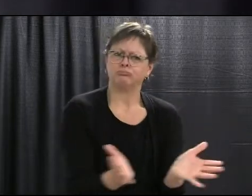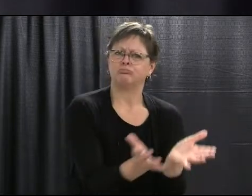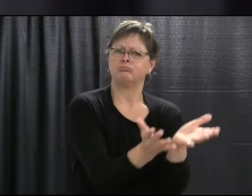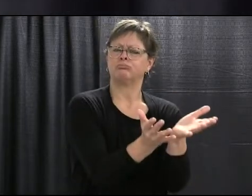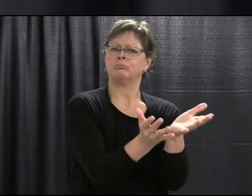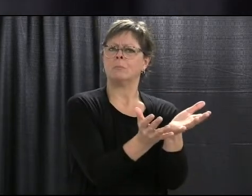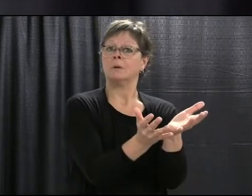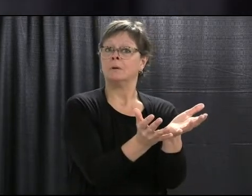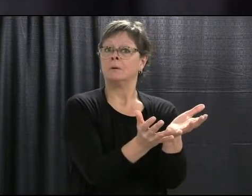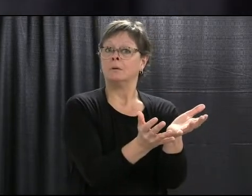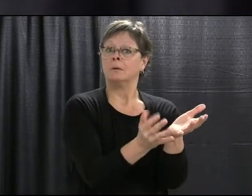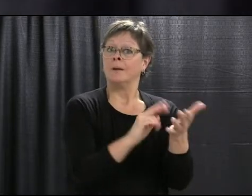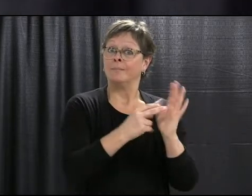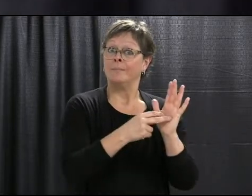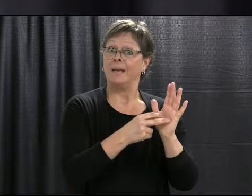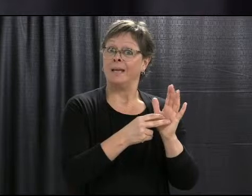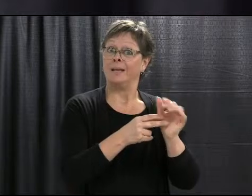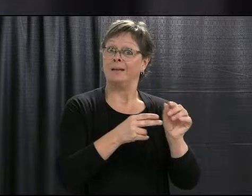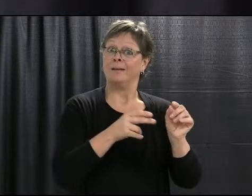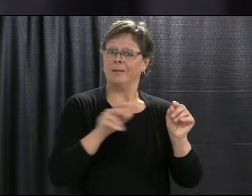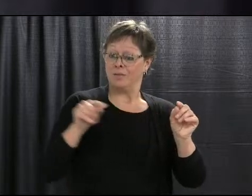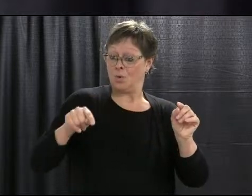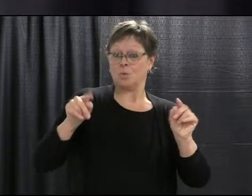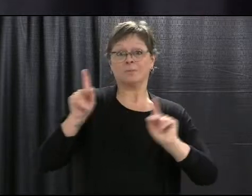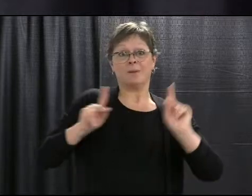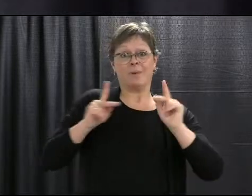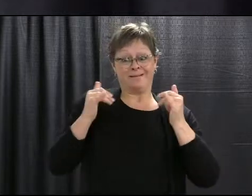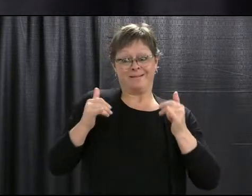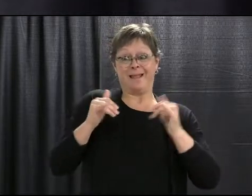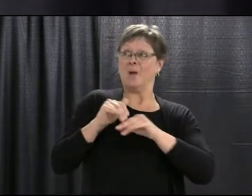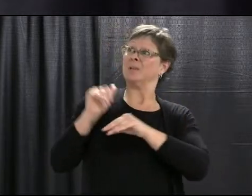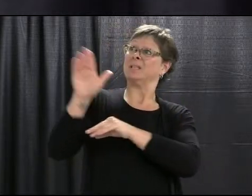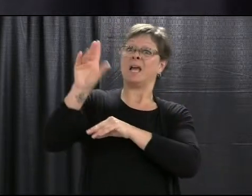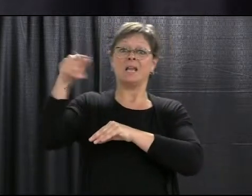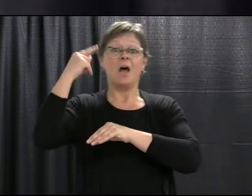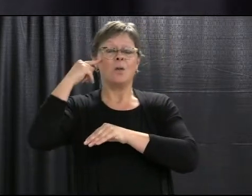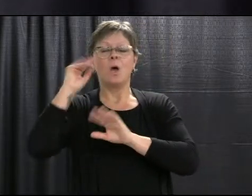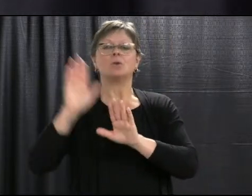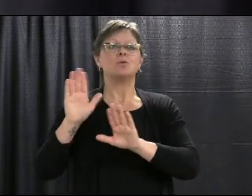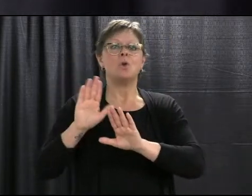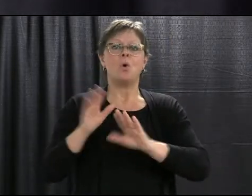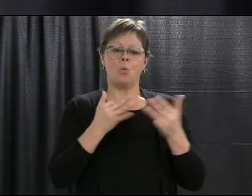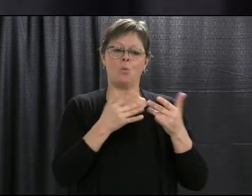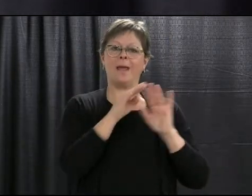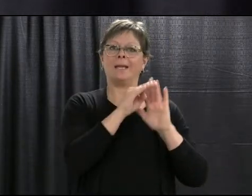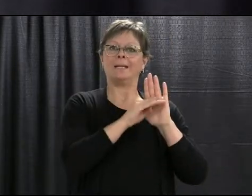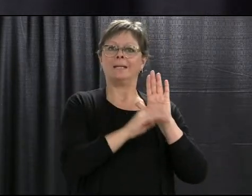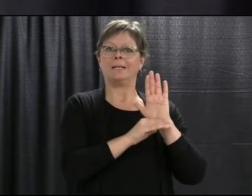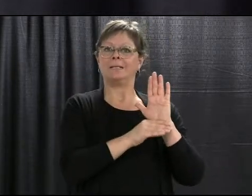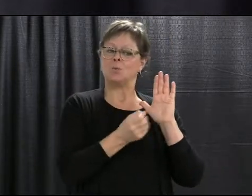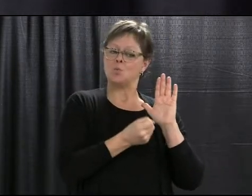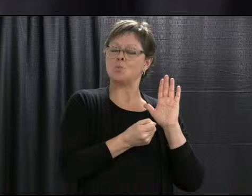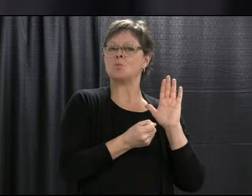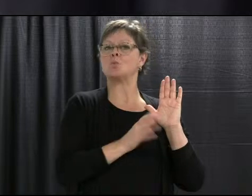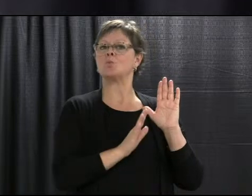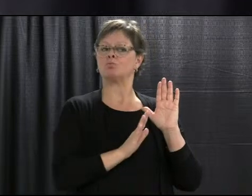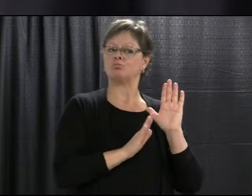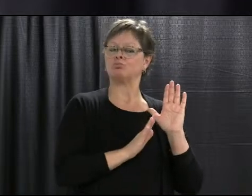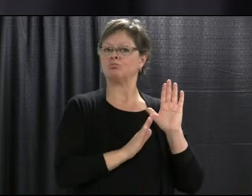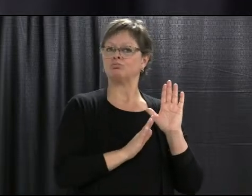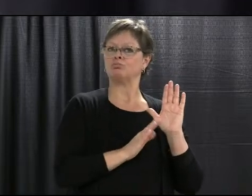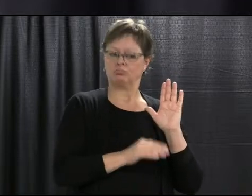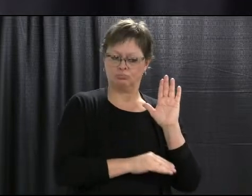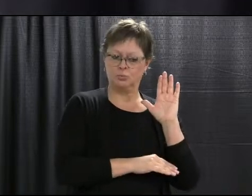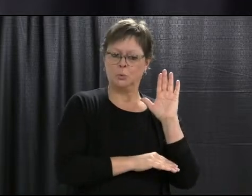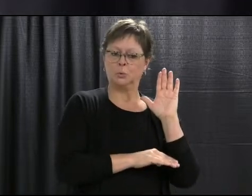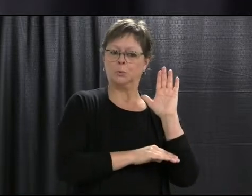able to not send those people to Ottawa and maintain our wait lists. They haven't skyrocketed. And of